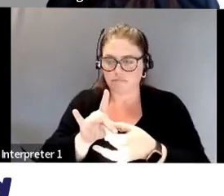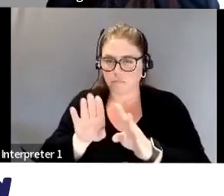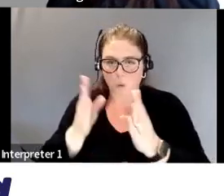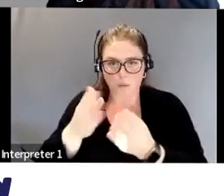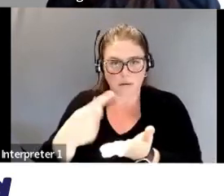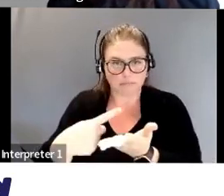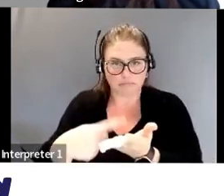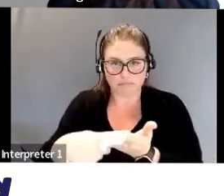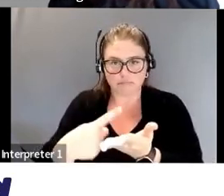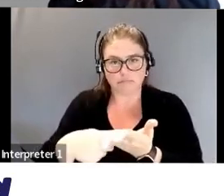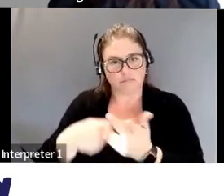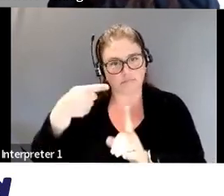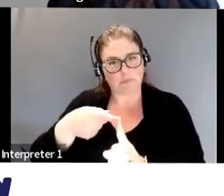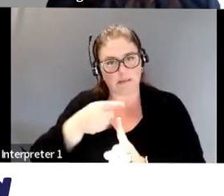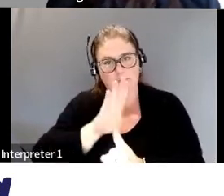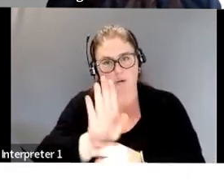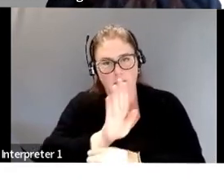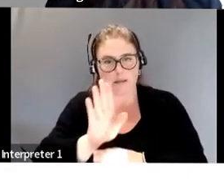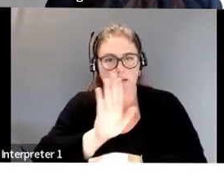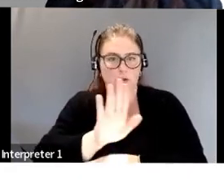your business and your funding goals.